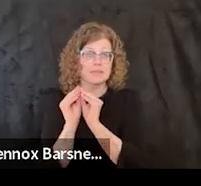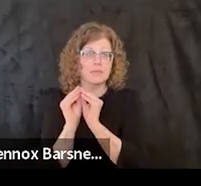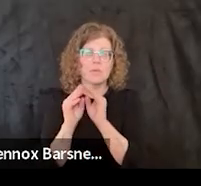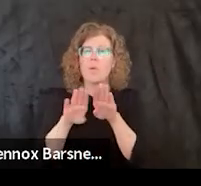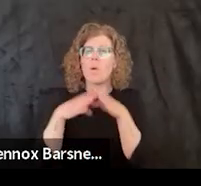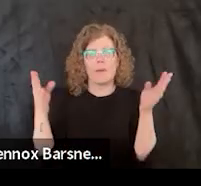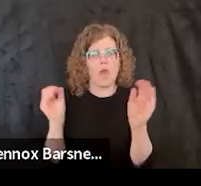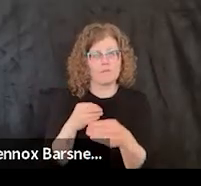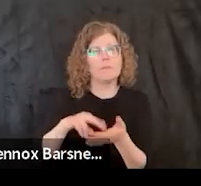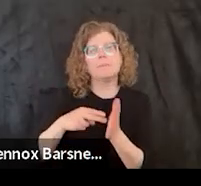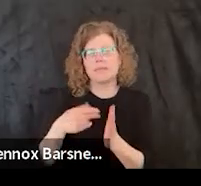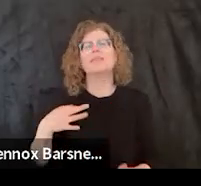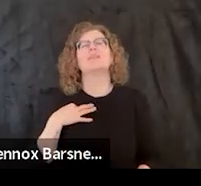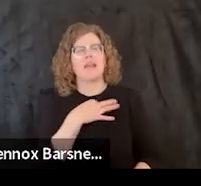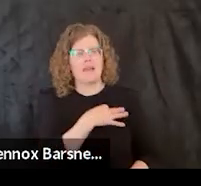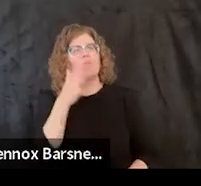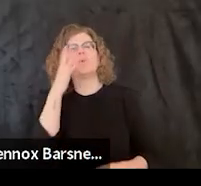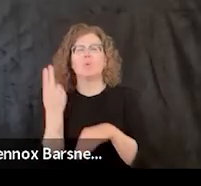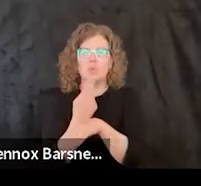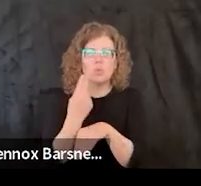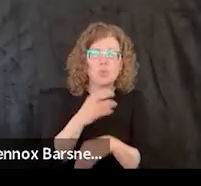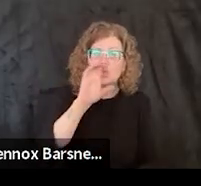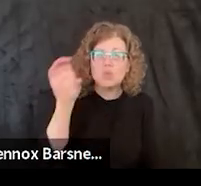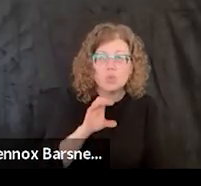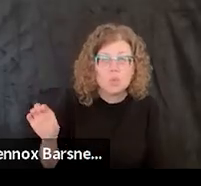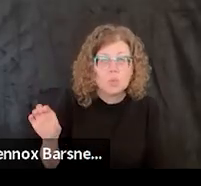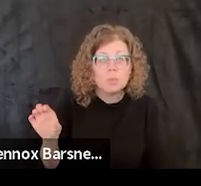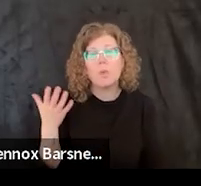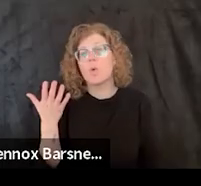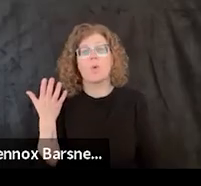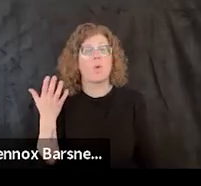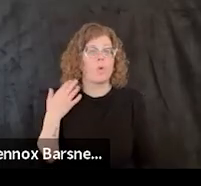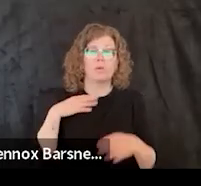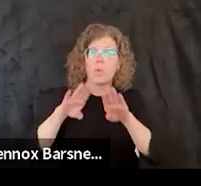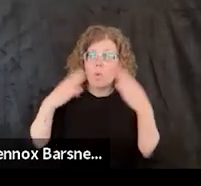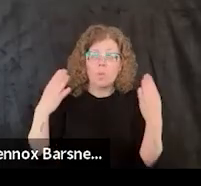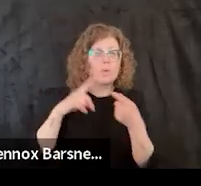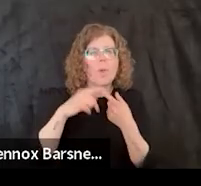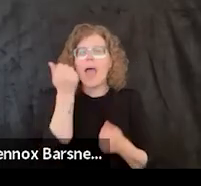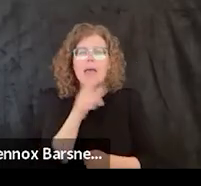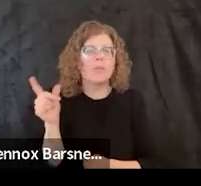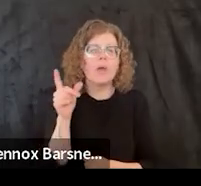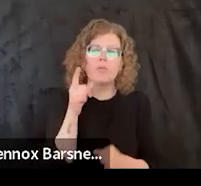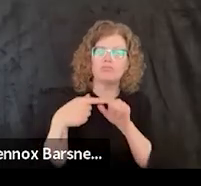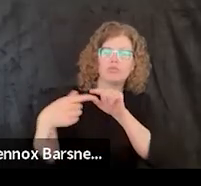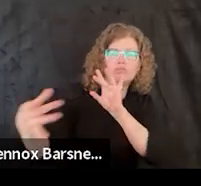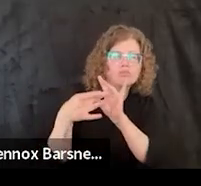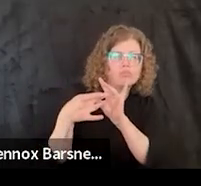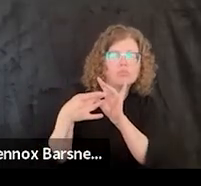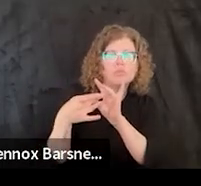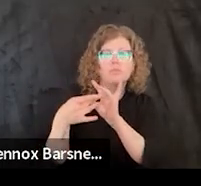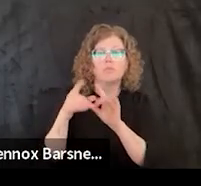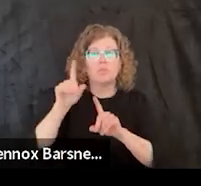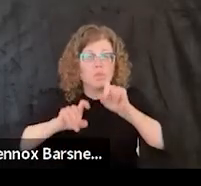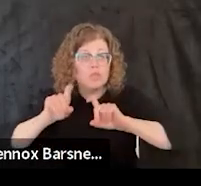answering any questions about the project grant and providing applicants with support. Some artists like to come and hang out